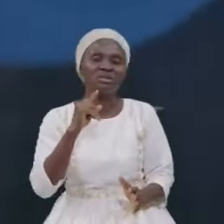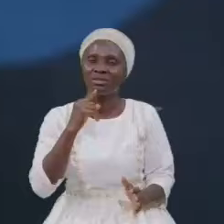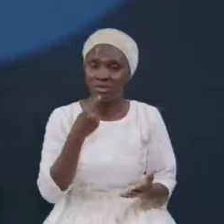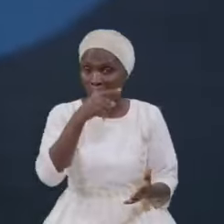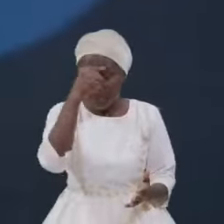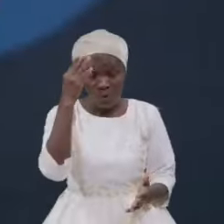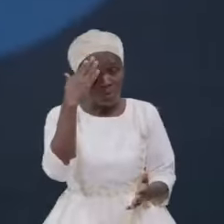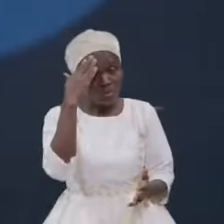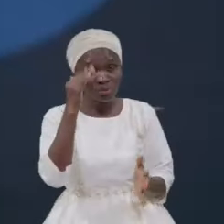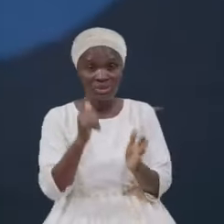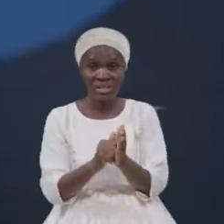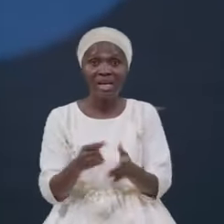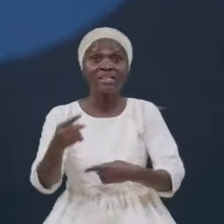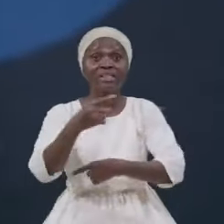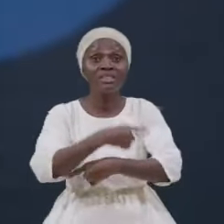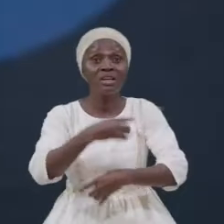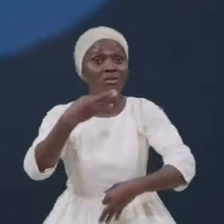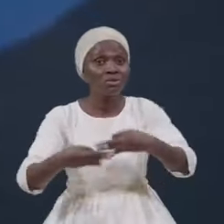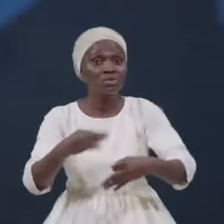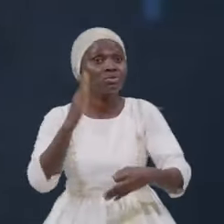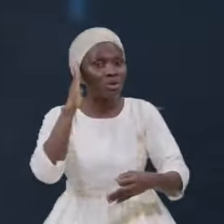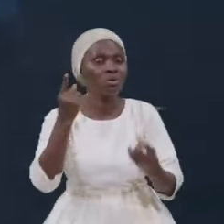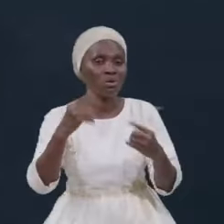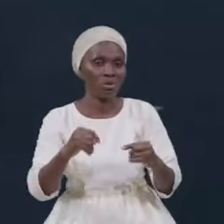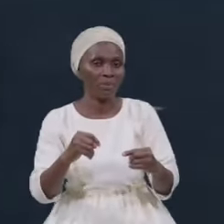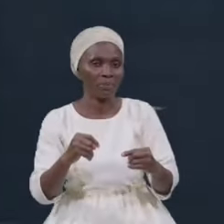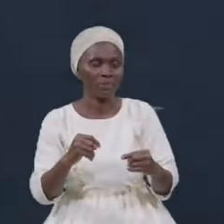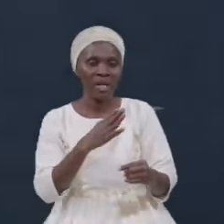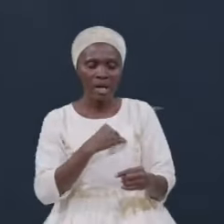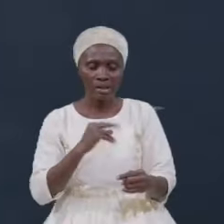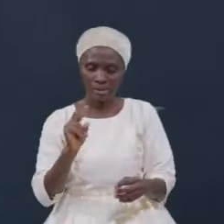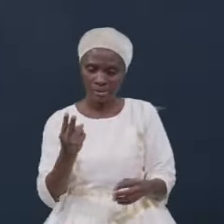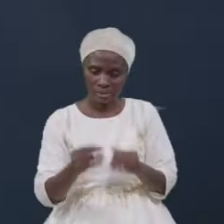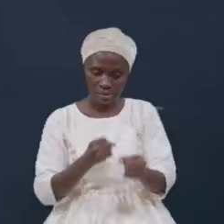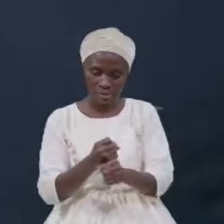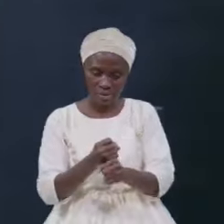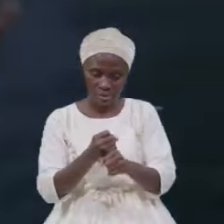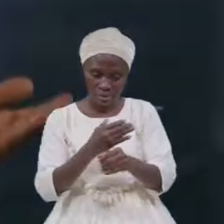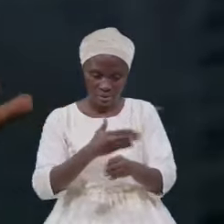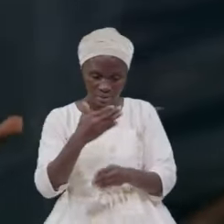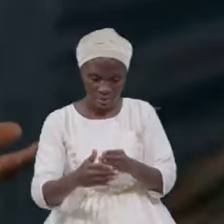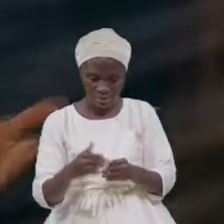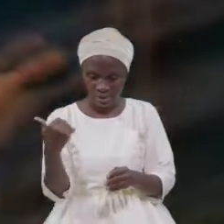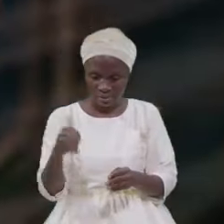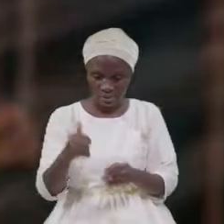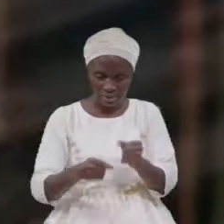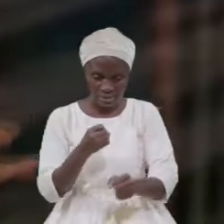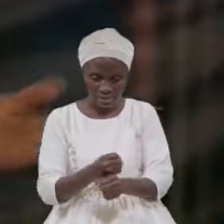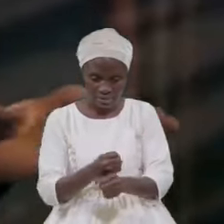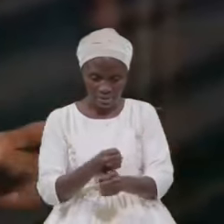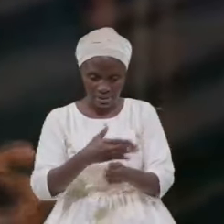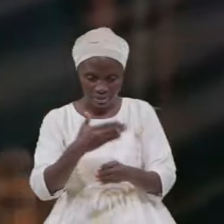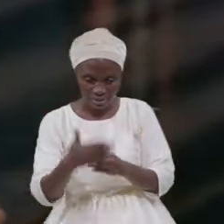And second year passed, 10th year passed. Repent, be righteous,